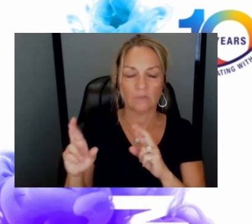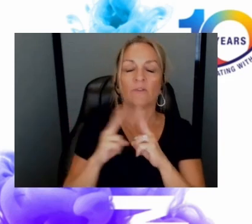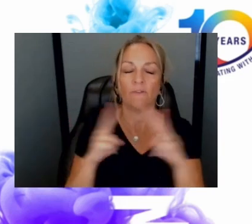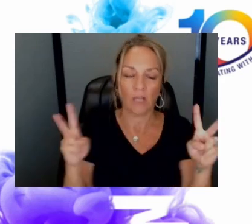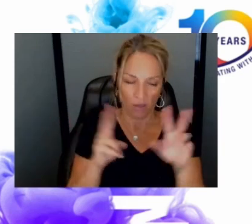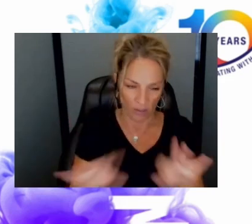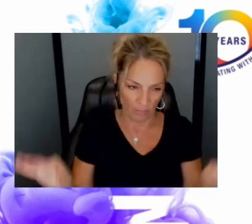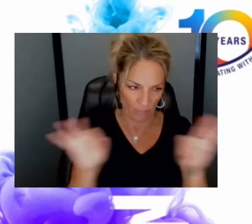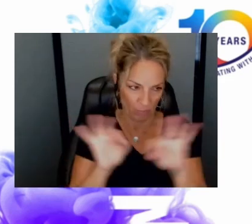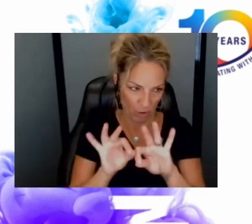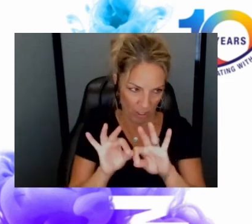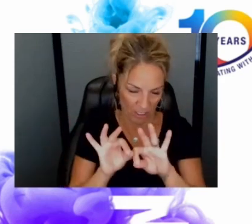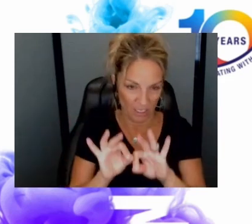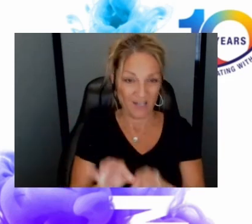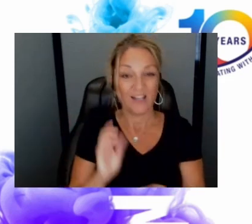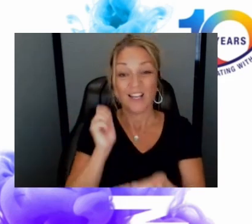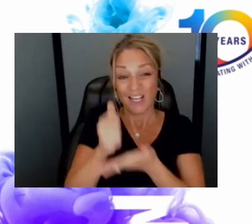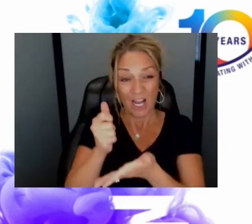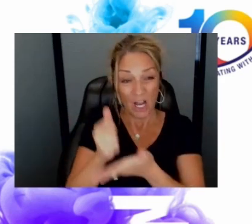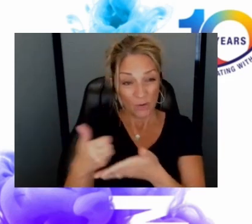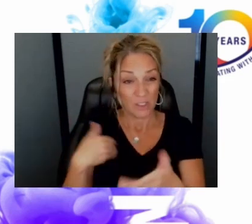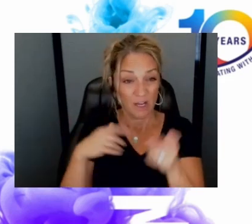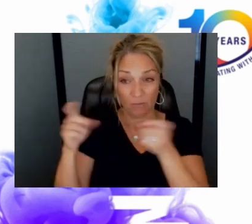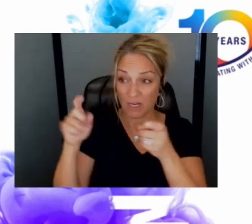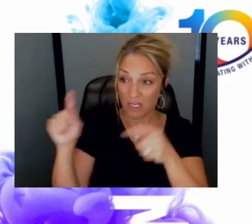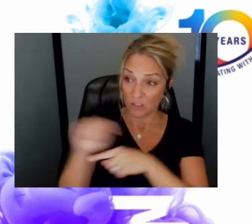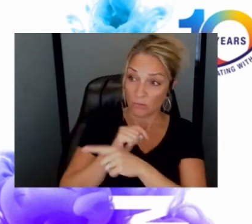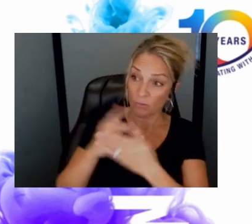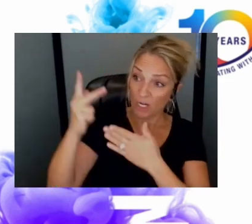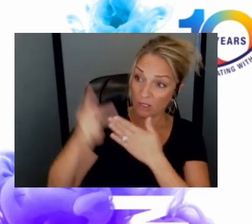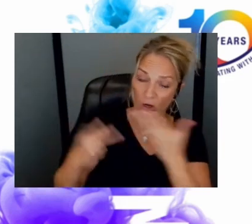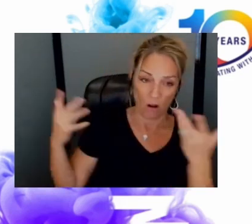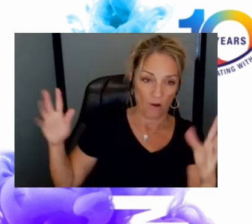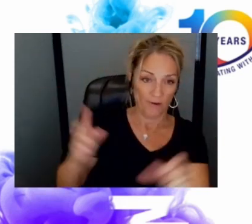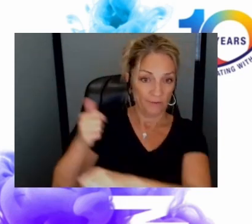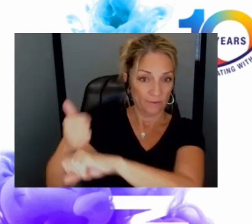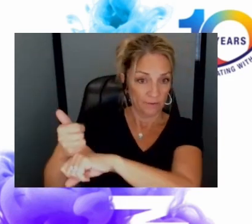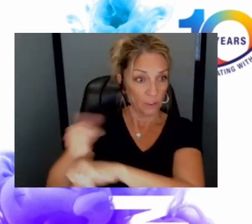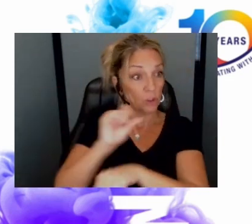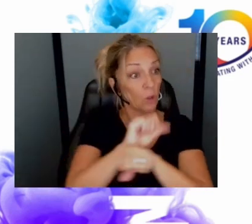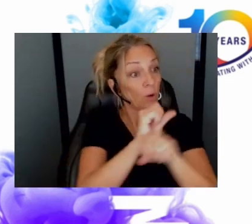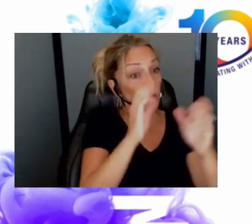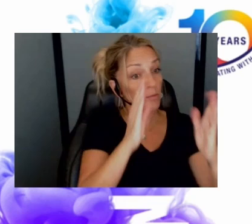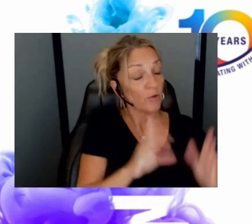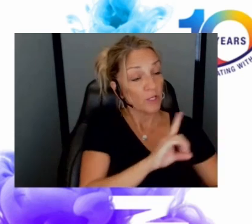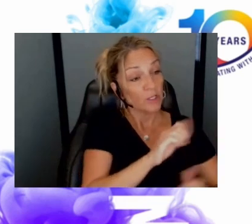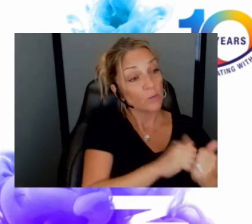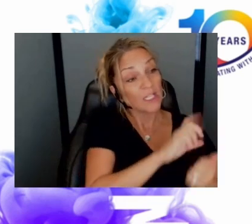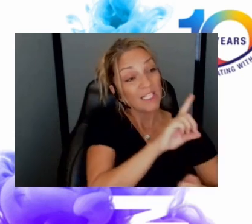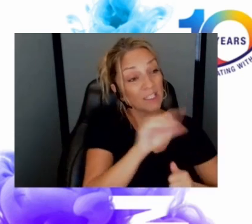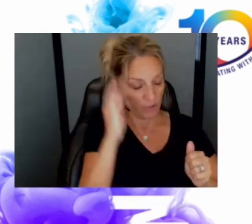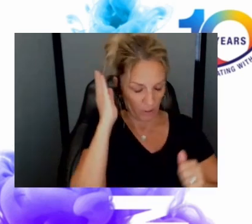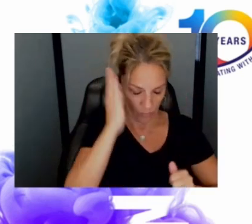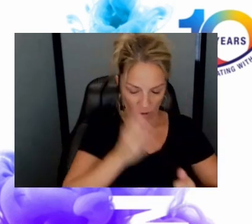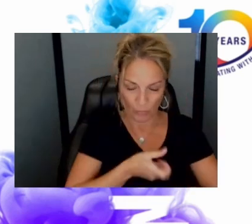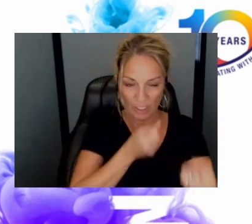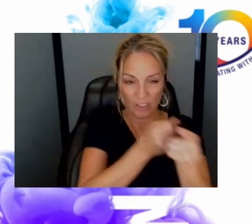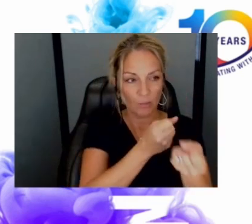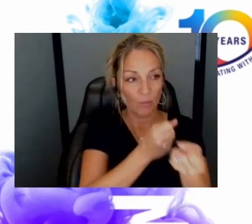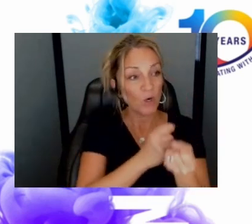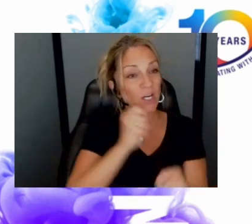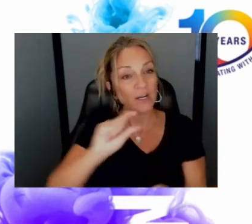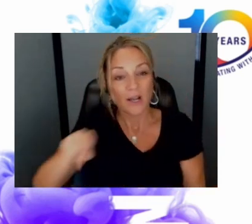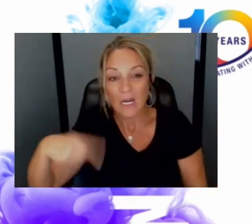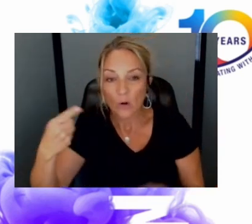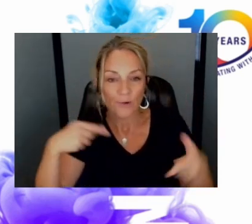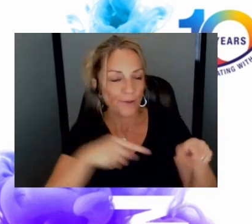have management training programs in place so that employees with disabilities will be supported not only at the hiring stage, but